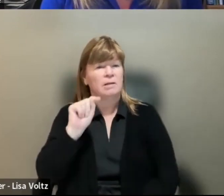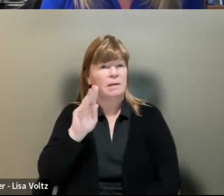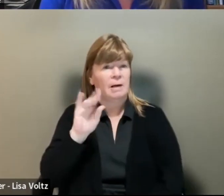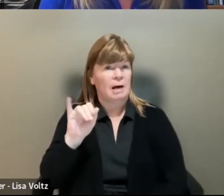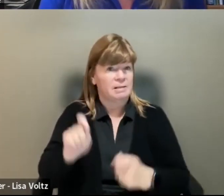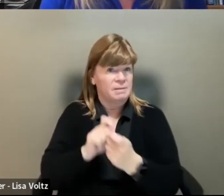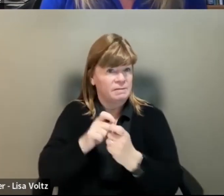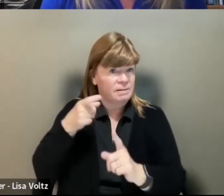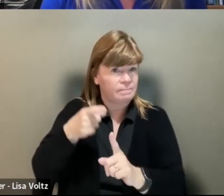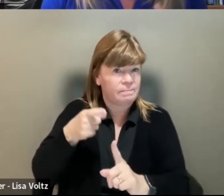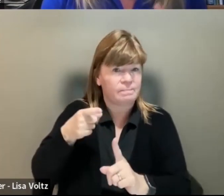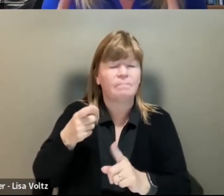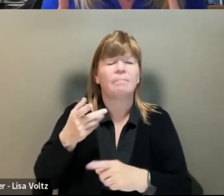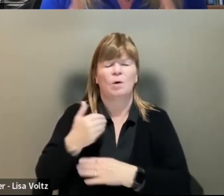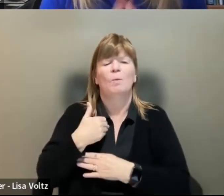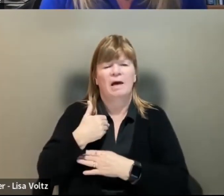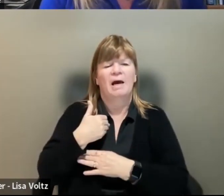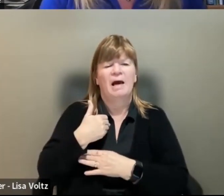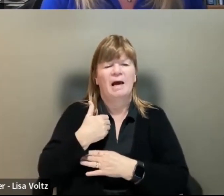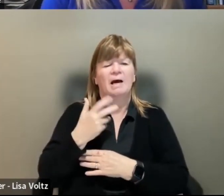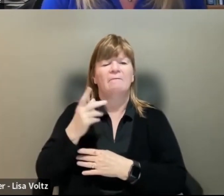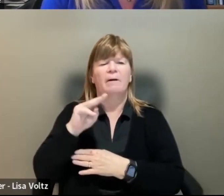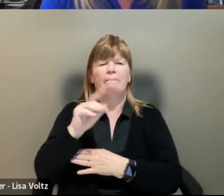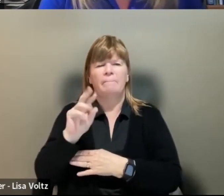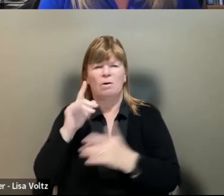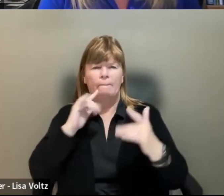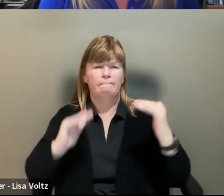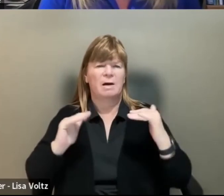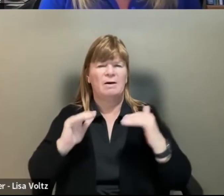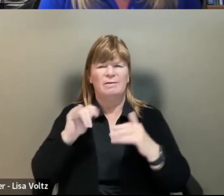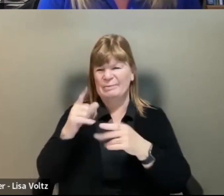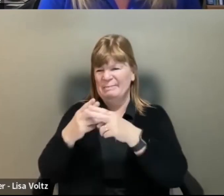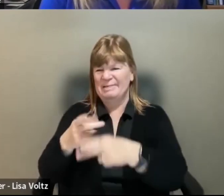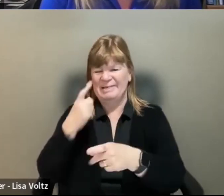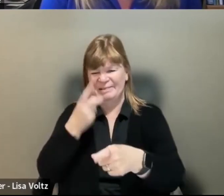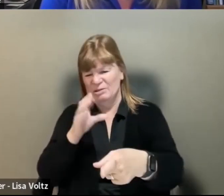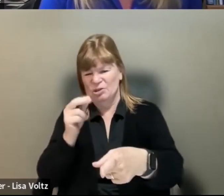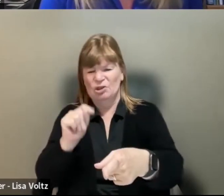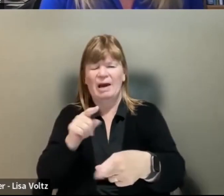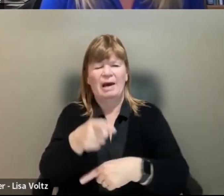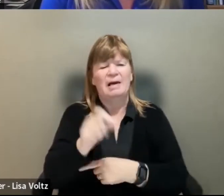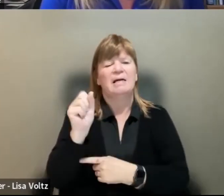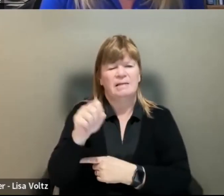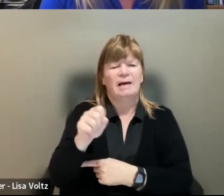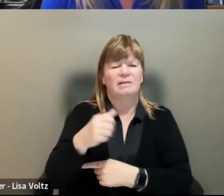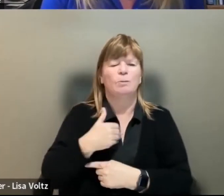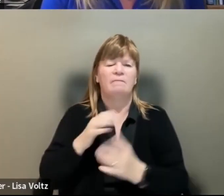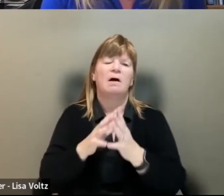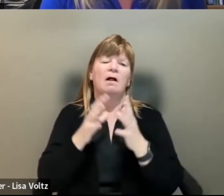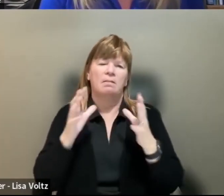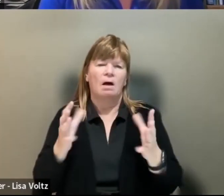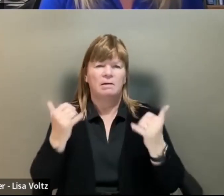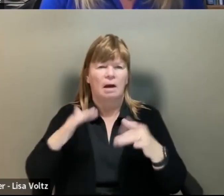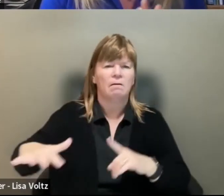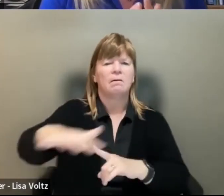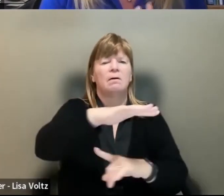specifically, though, we have a matter of balance, which, as you mentioned earlier, I saw in the chat box. Yes, there's a lot out in the community,